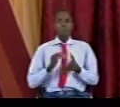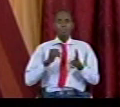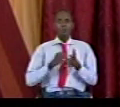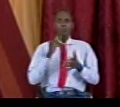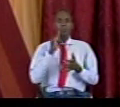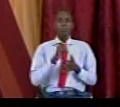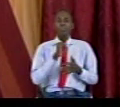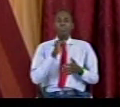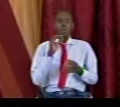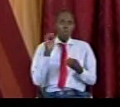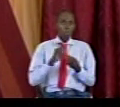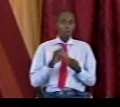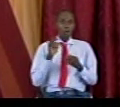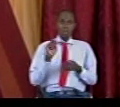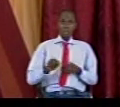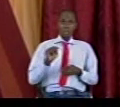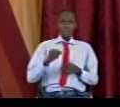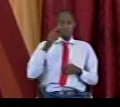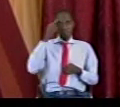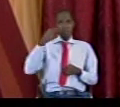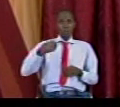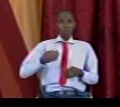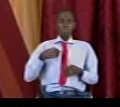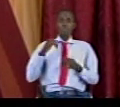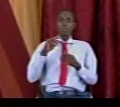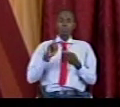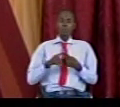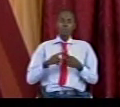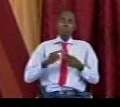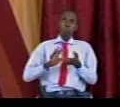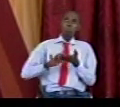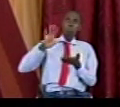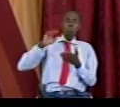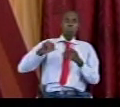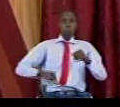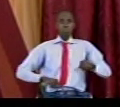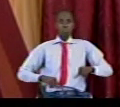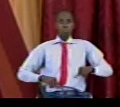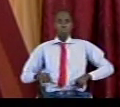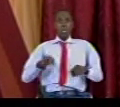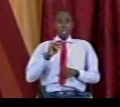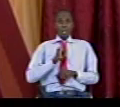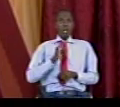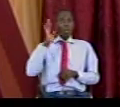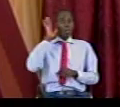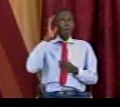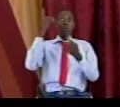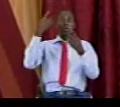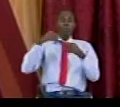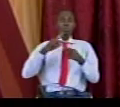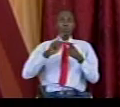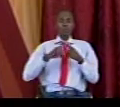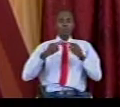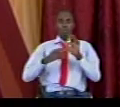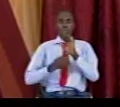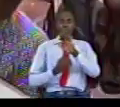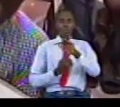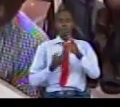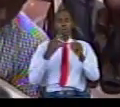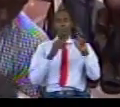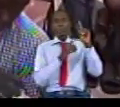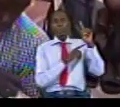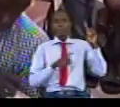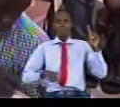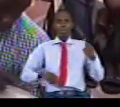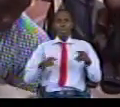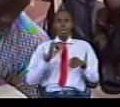me, doubtless, to glory or to boast. I will come to visions and revelations of the Lord. I knew a man